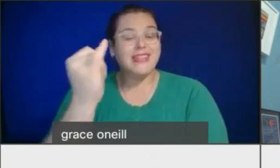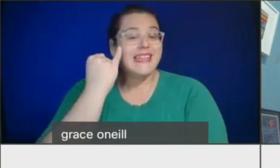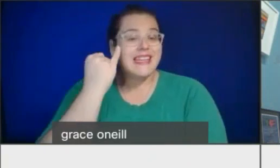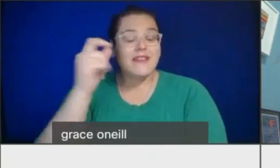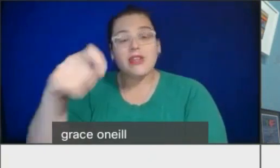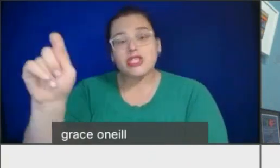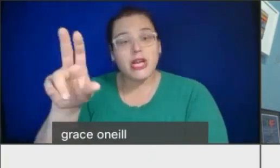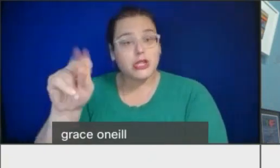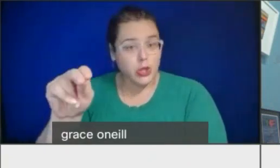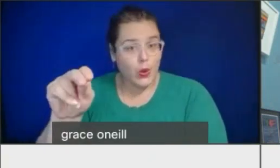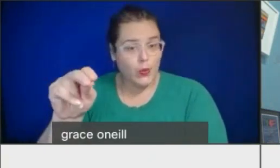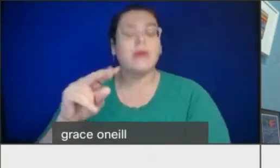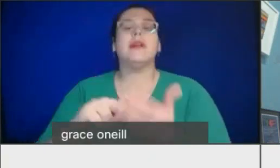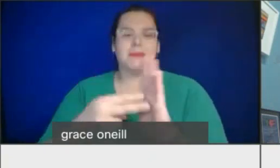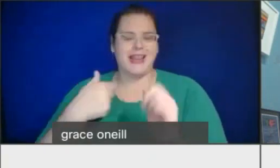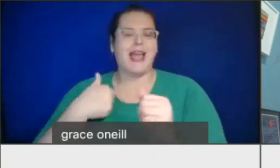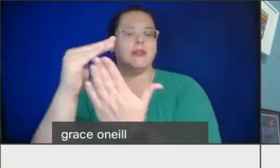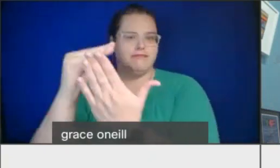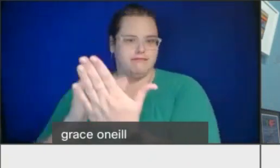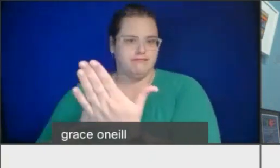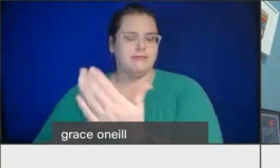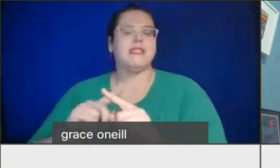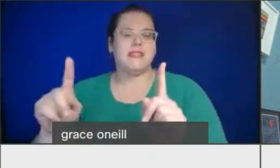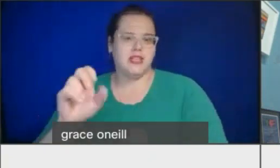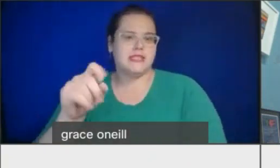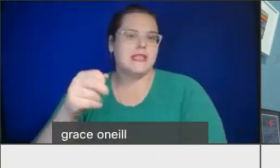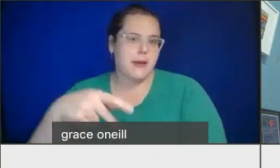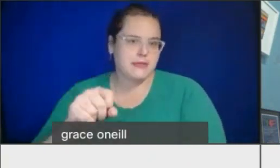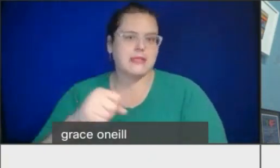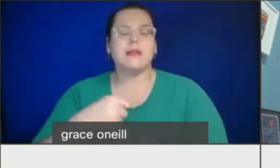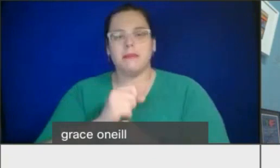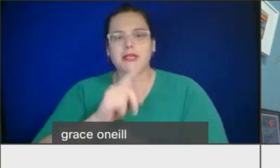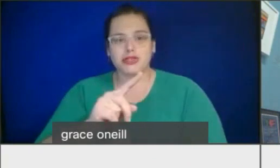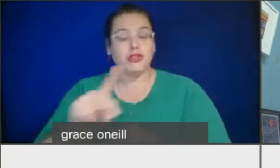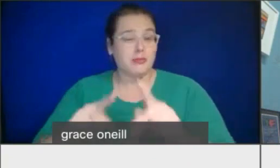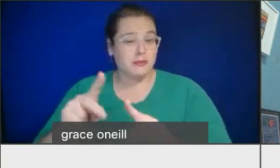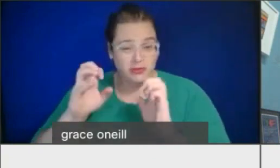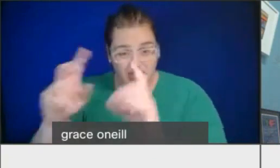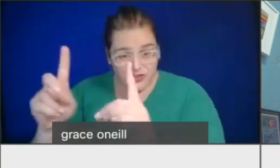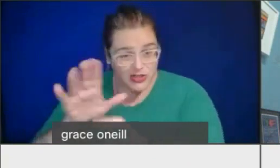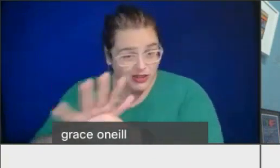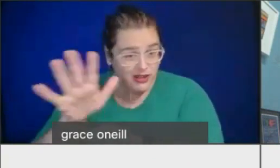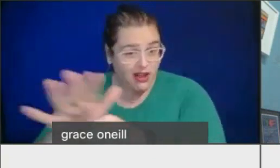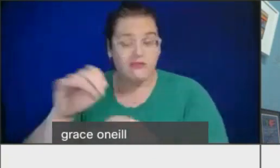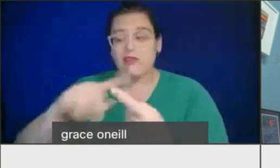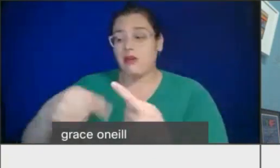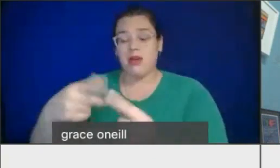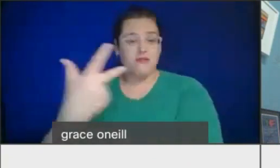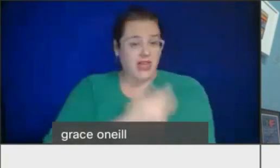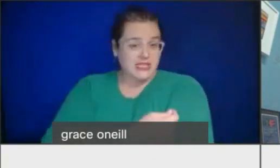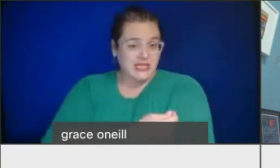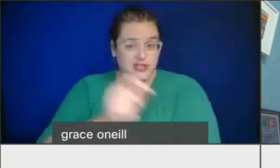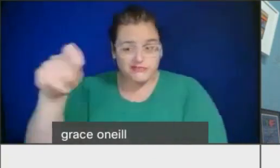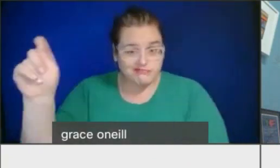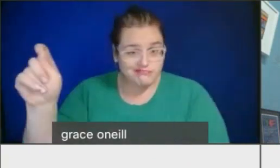steps you need to take to ensure that the person has gotten adequate education about the vaccination.